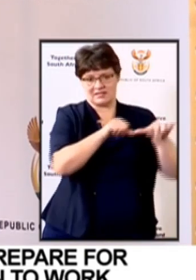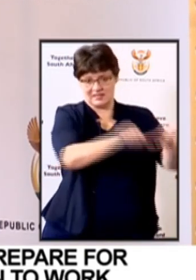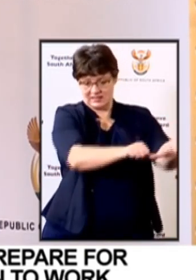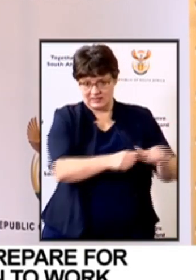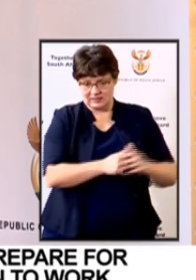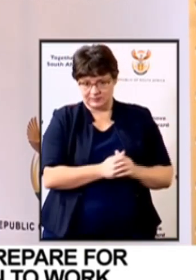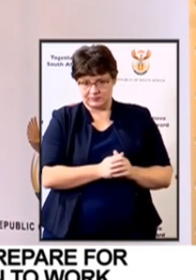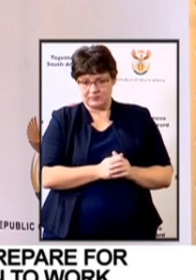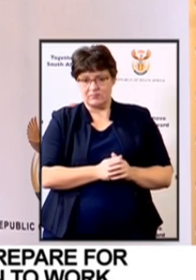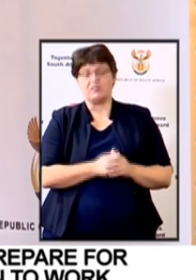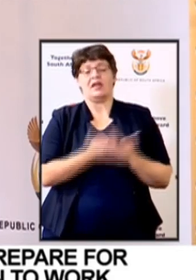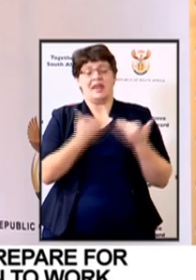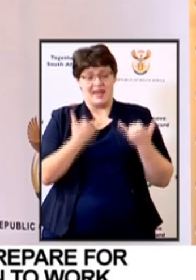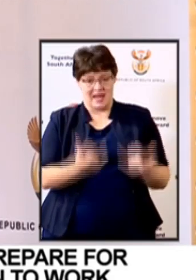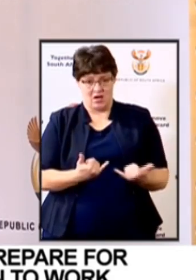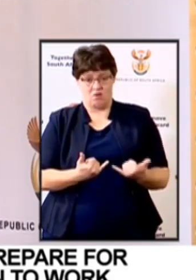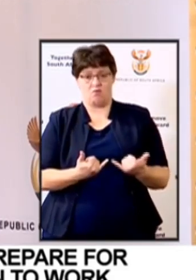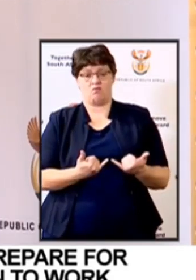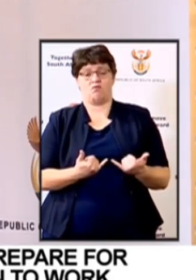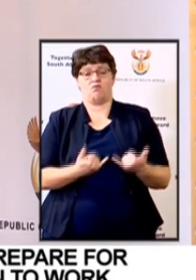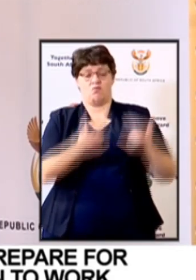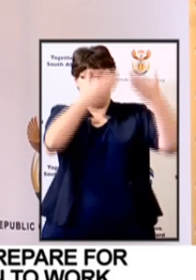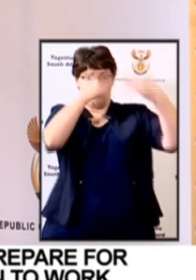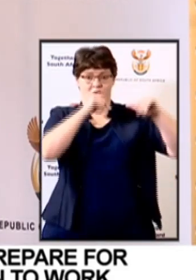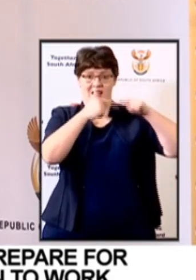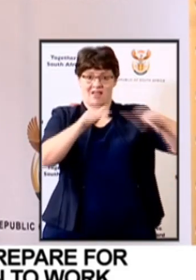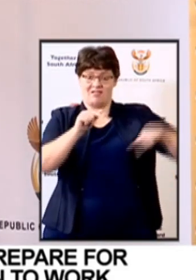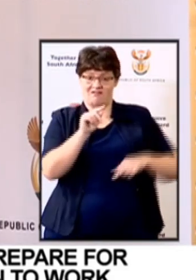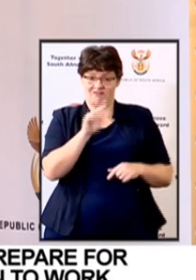we continue to do so,